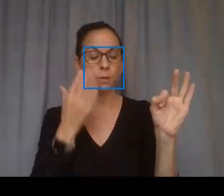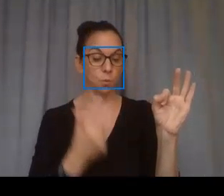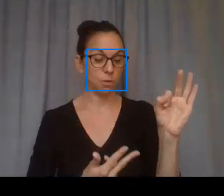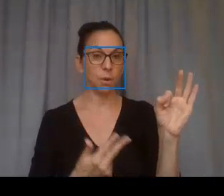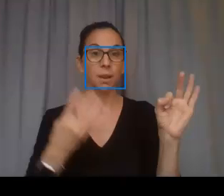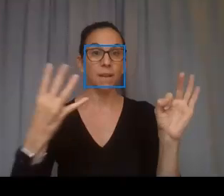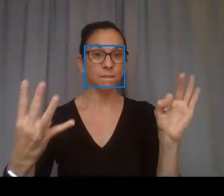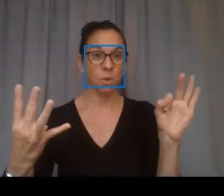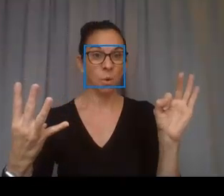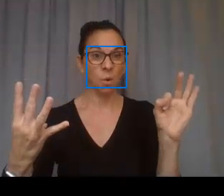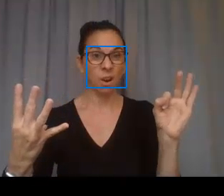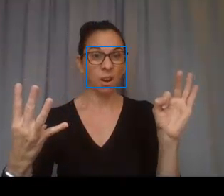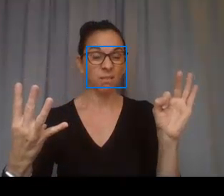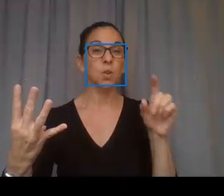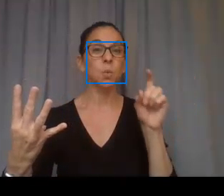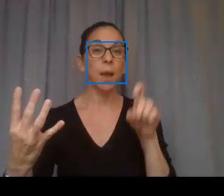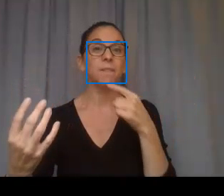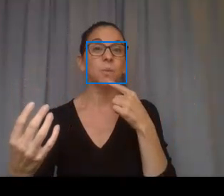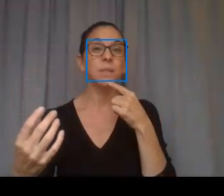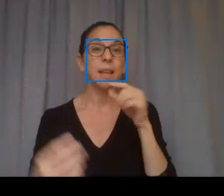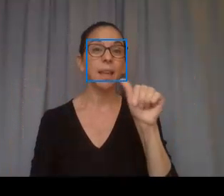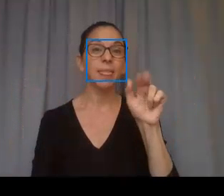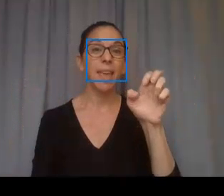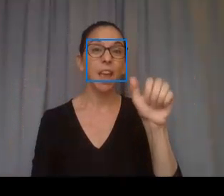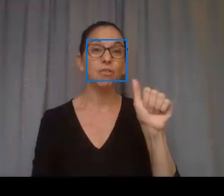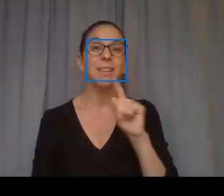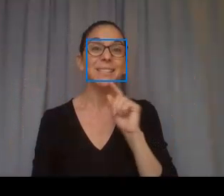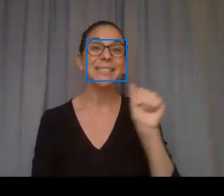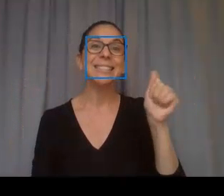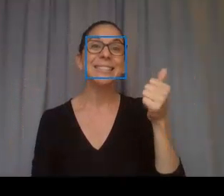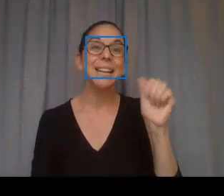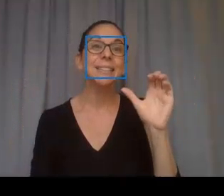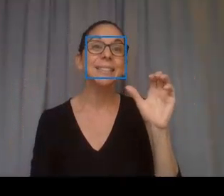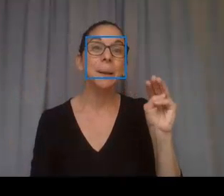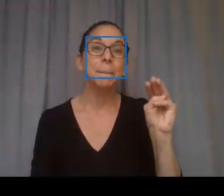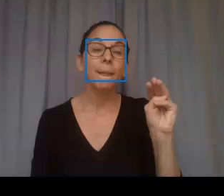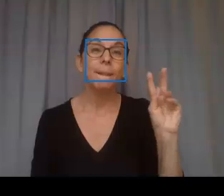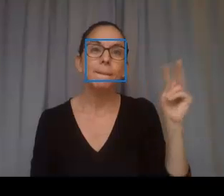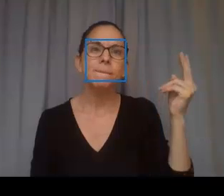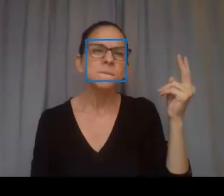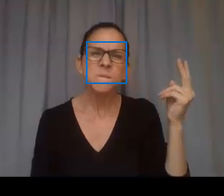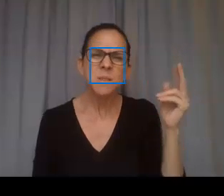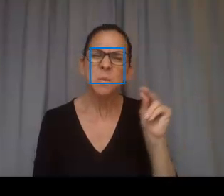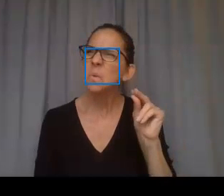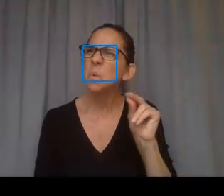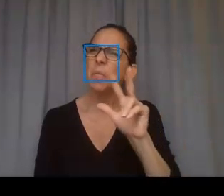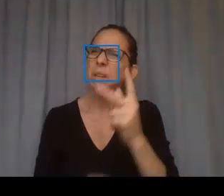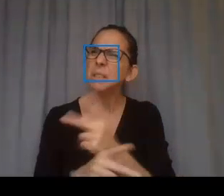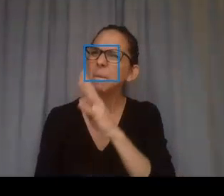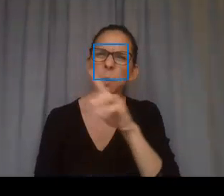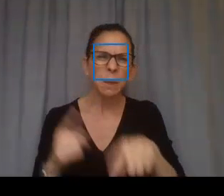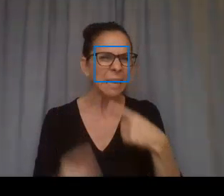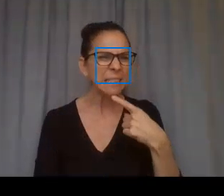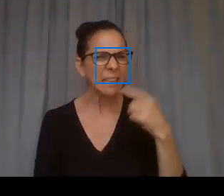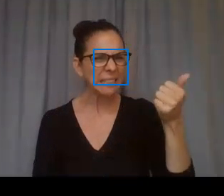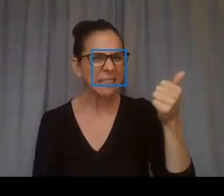would have to say that the area is 10 centimeters squared. And you kind of look at it and say, no, 3 times 4, you can't say it's